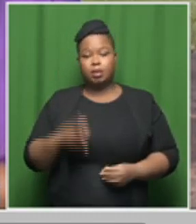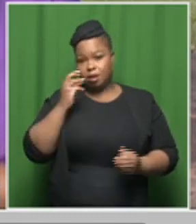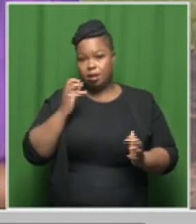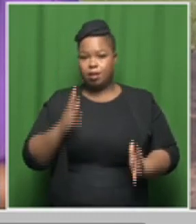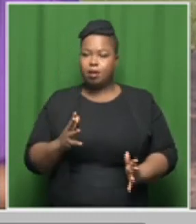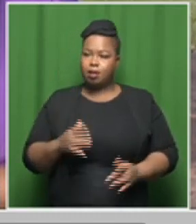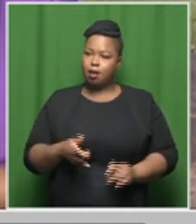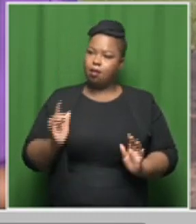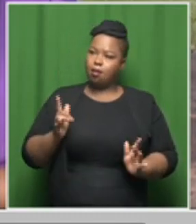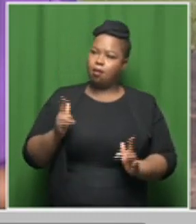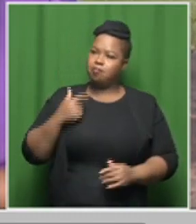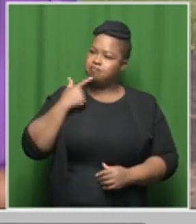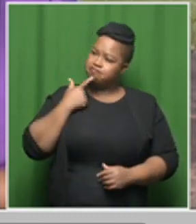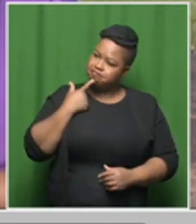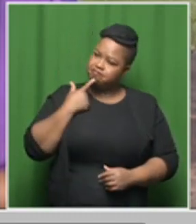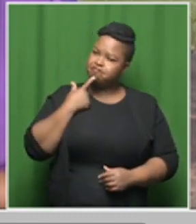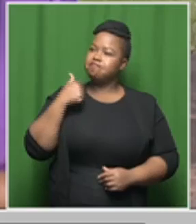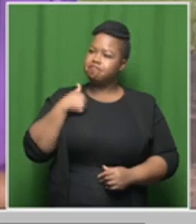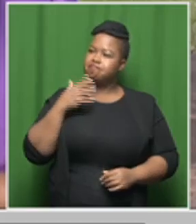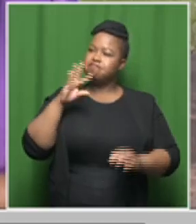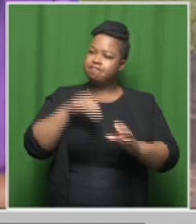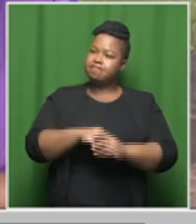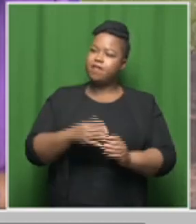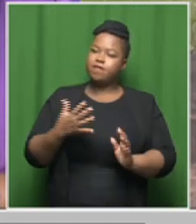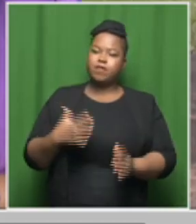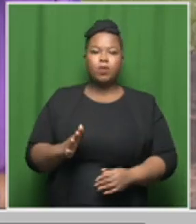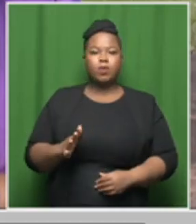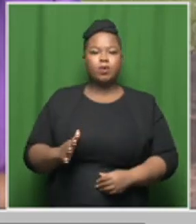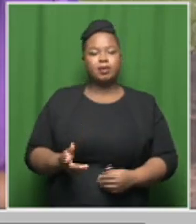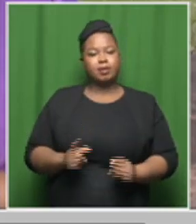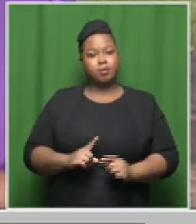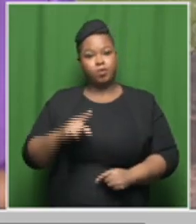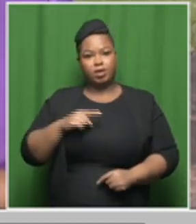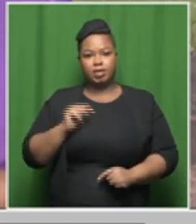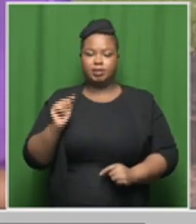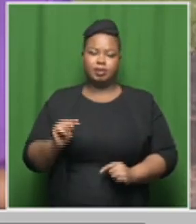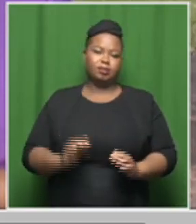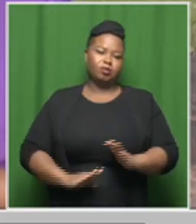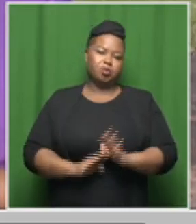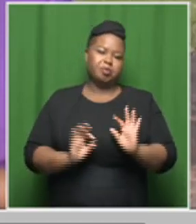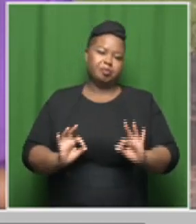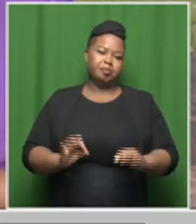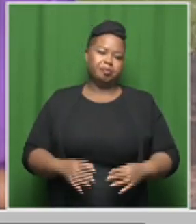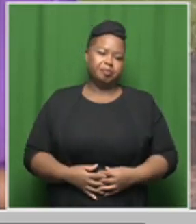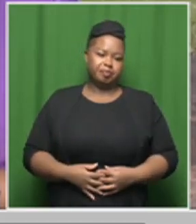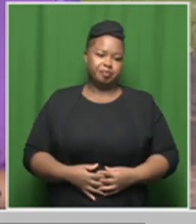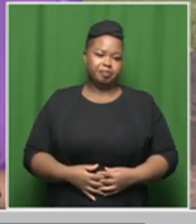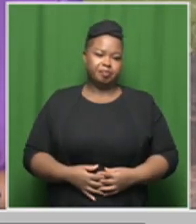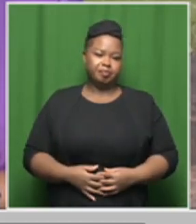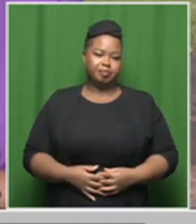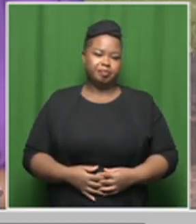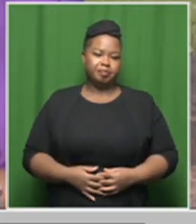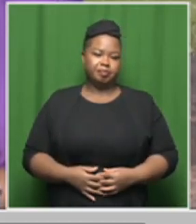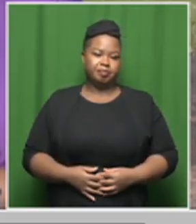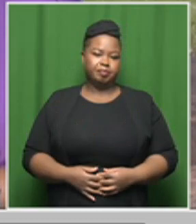you're watching this and you're thinking, I want to do this because this is groundbreaking.